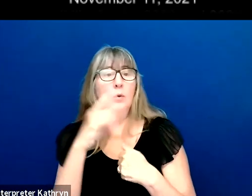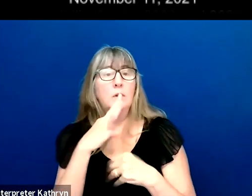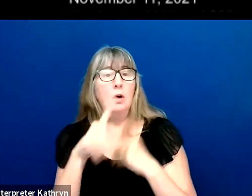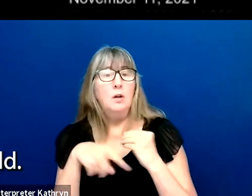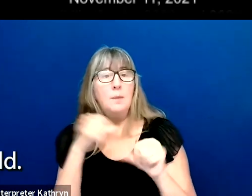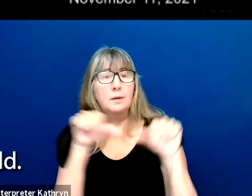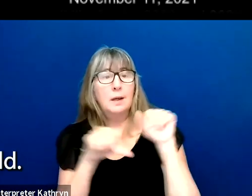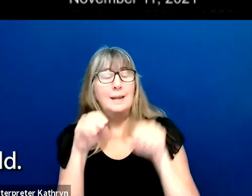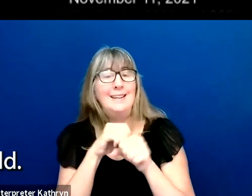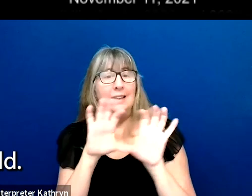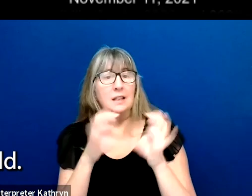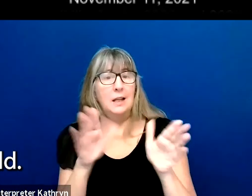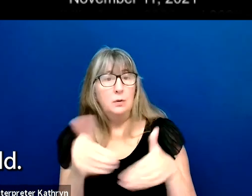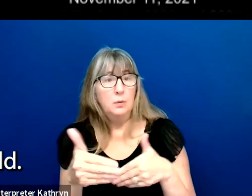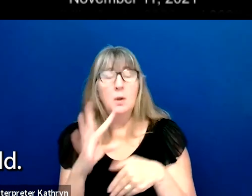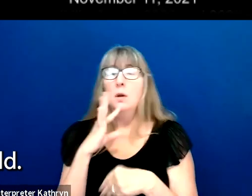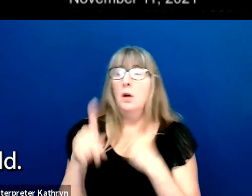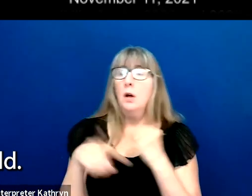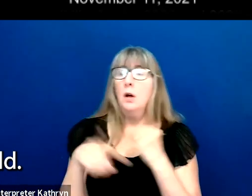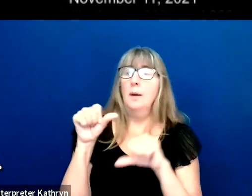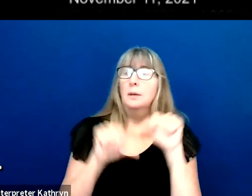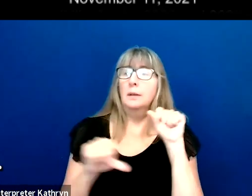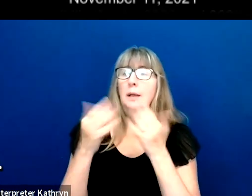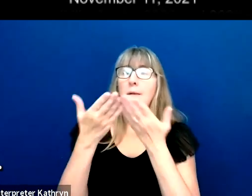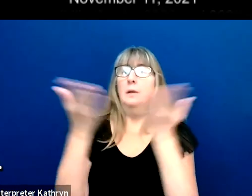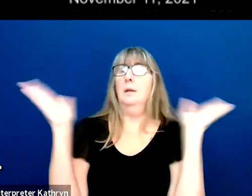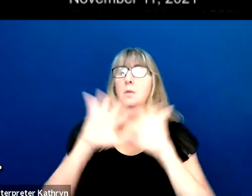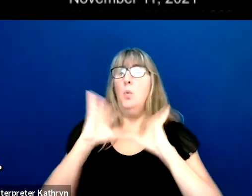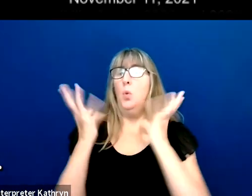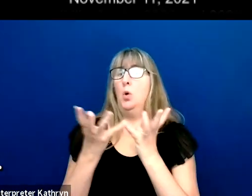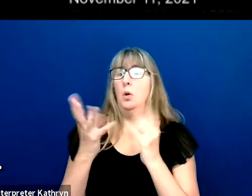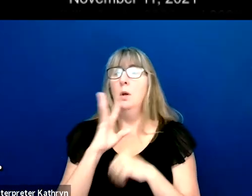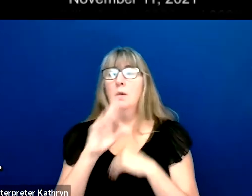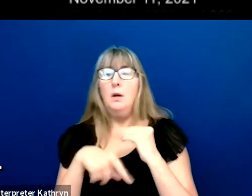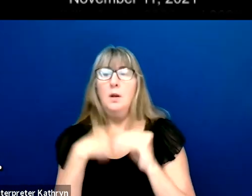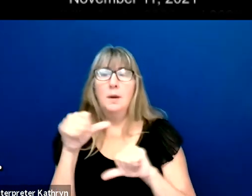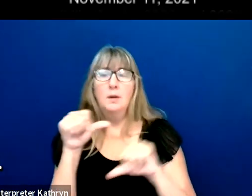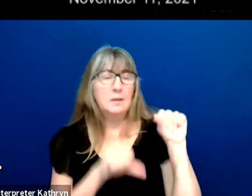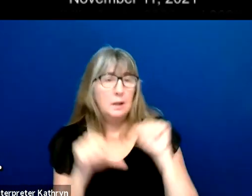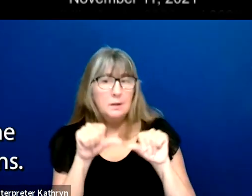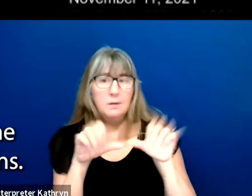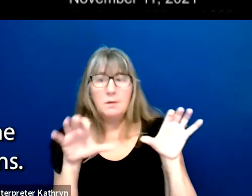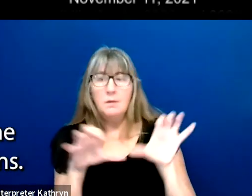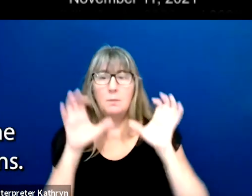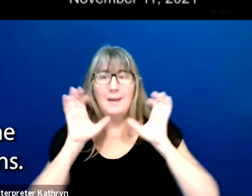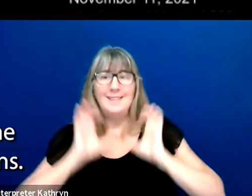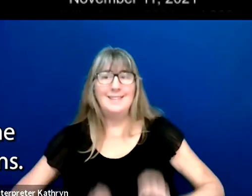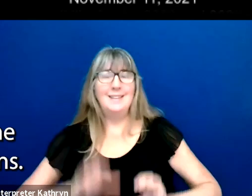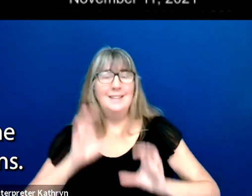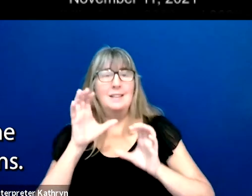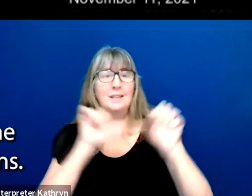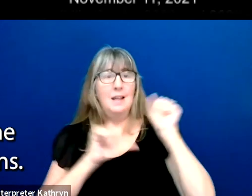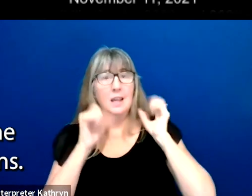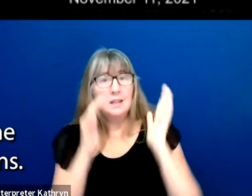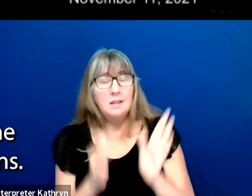classroom. We're talking about science in the world. We're talking about science that's done by citizen scientists. We're talking about science that's